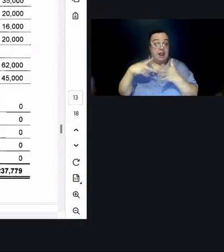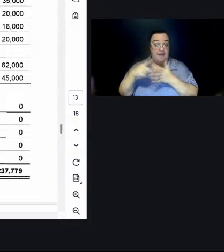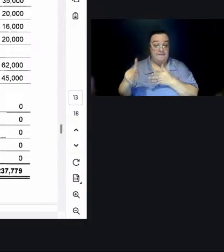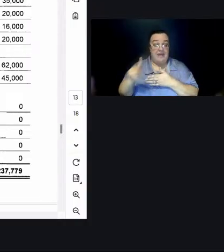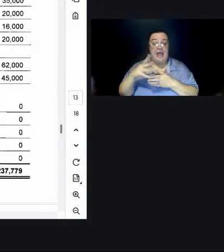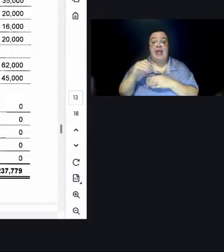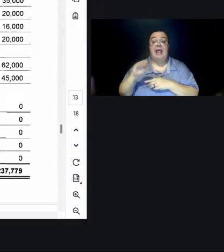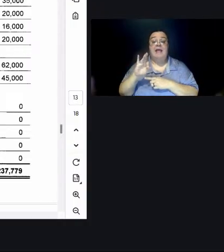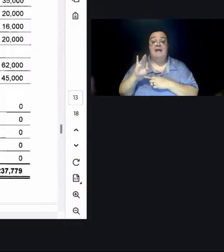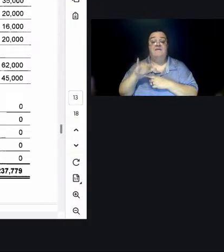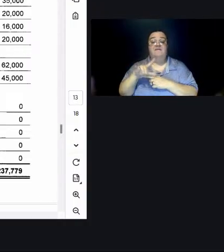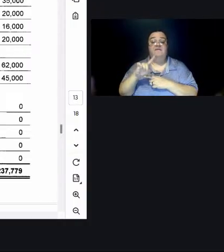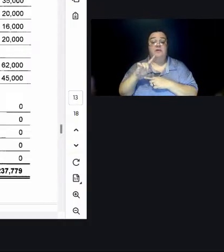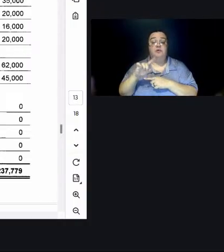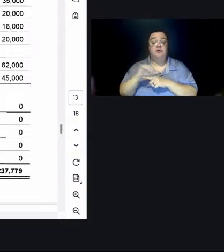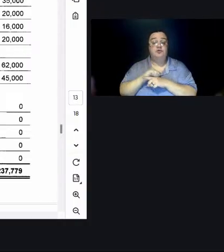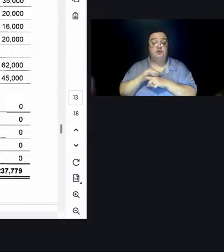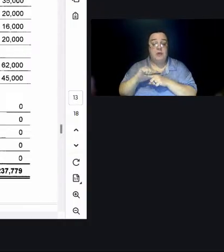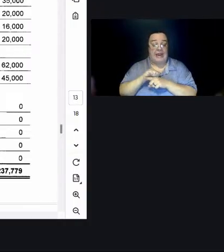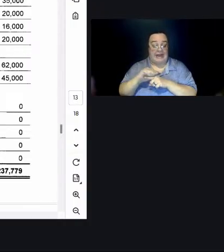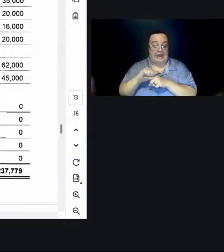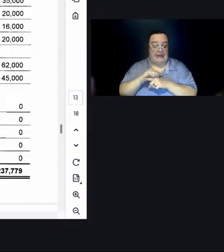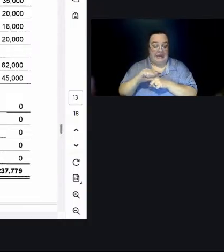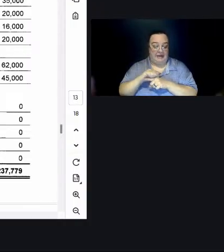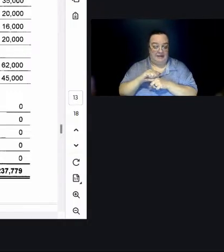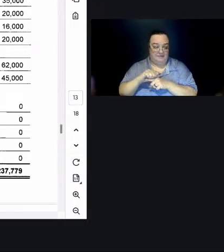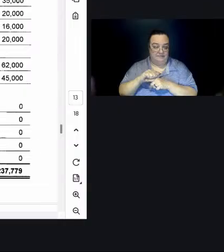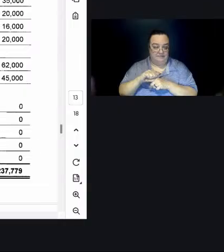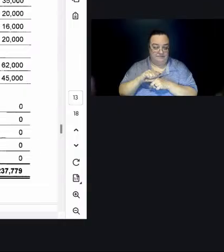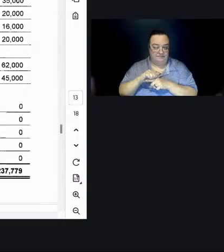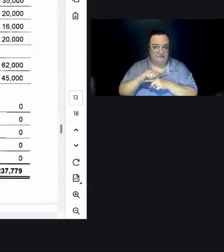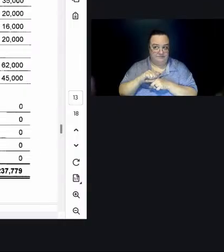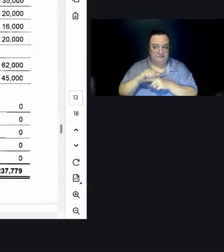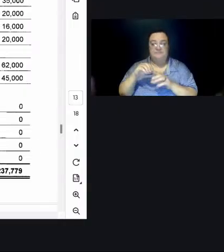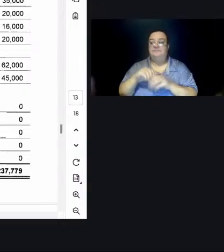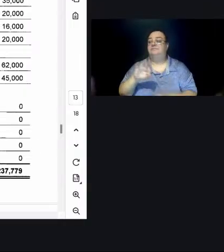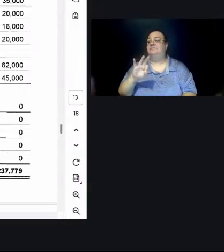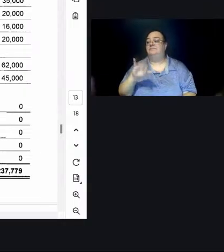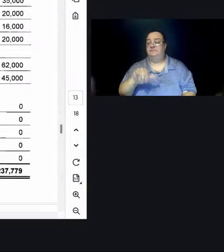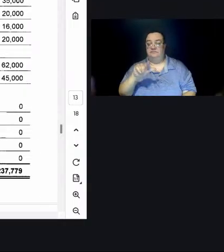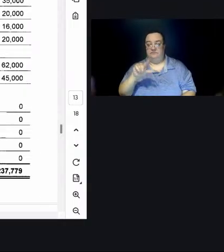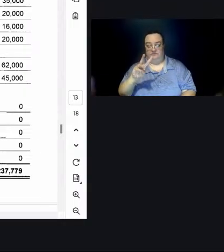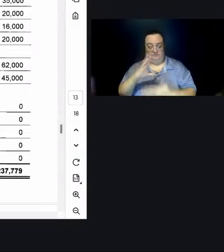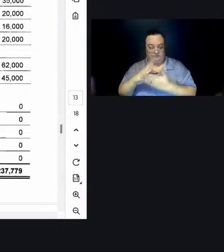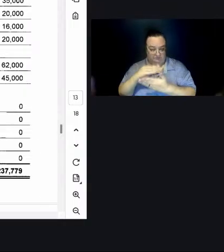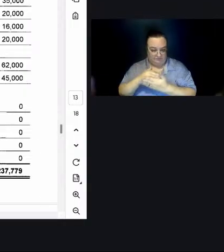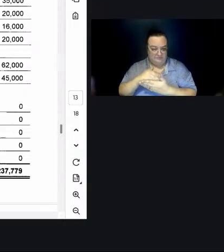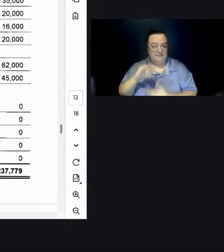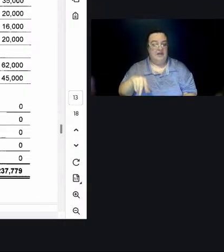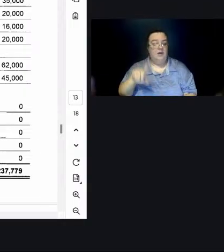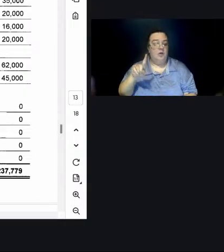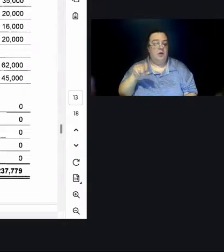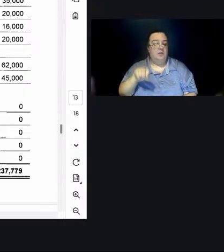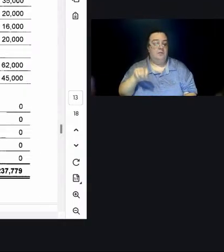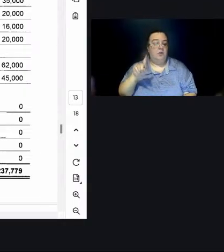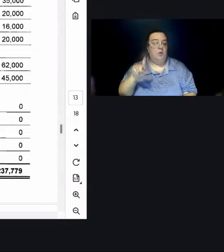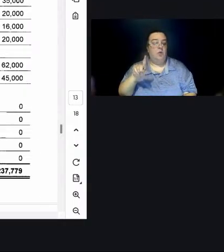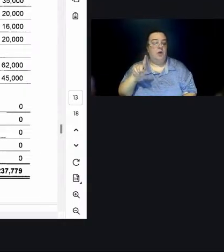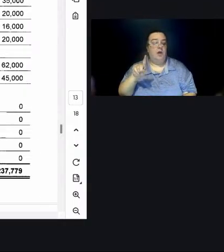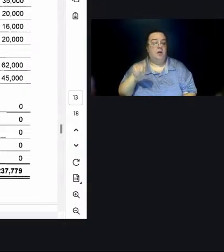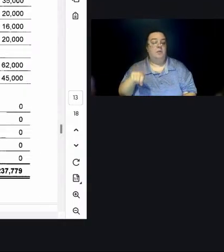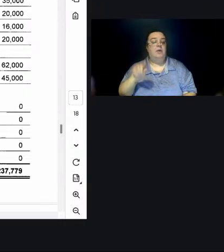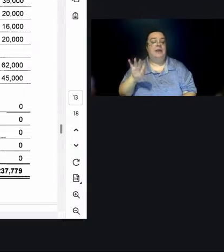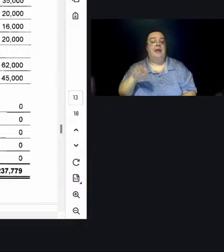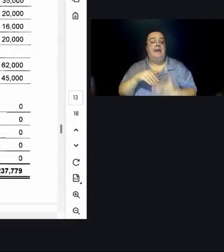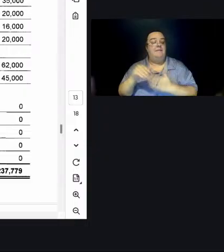training, we in the FY26 budget of the 1.9 million, we knew that we were